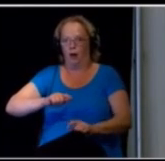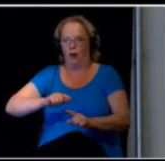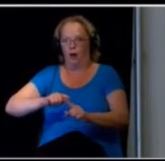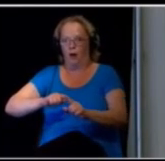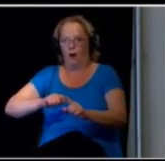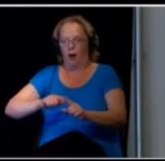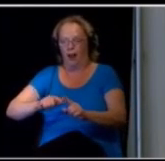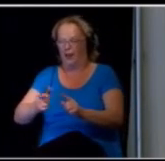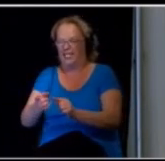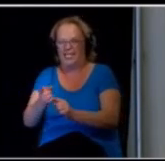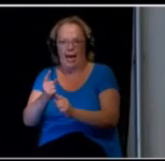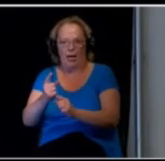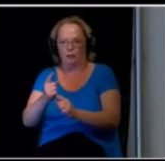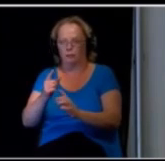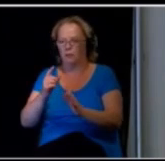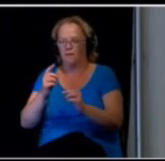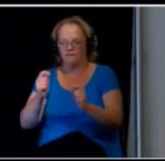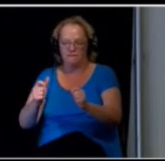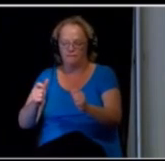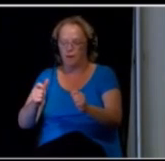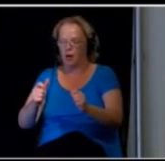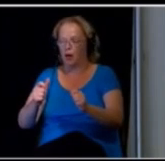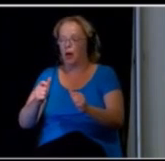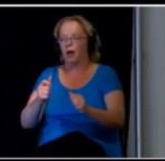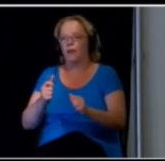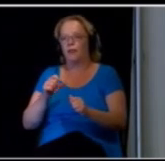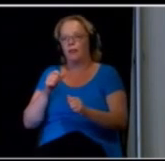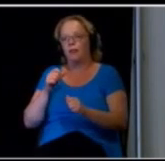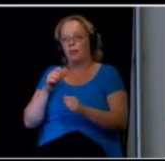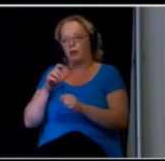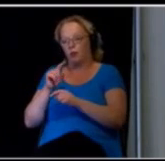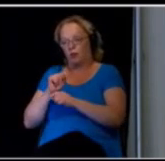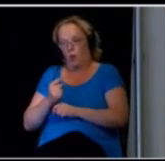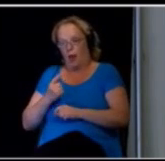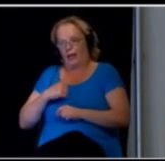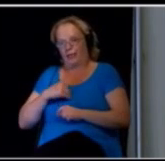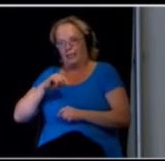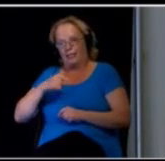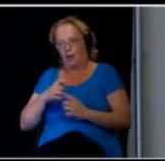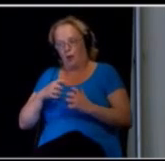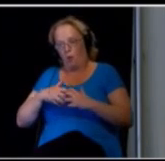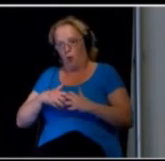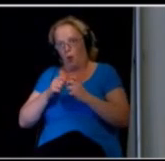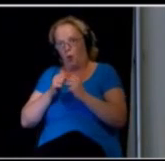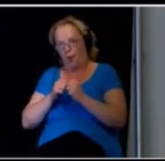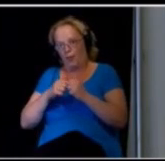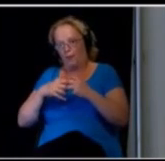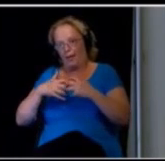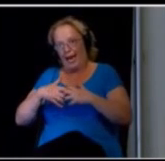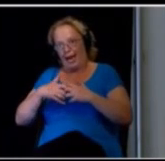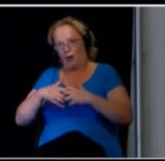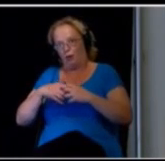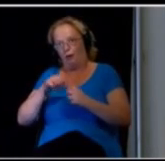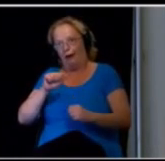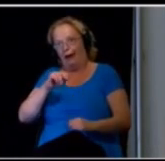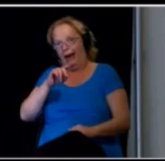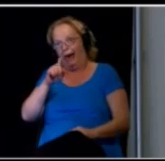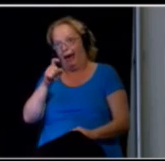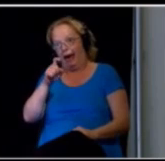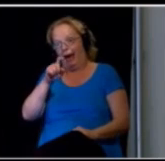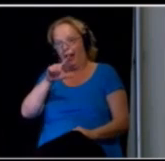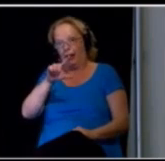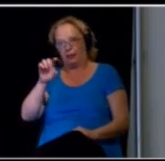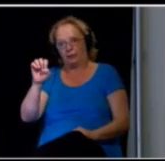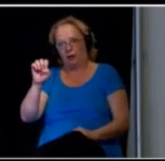level. So whereas a traditional all-wheel drive has a single motor that has a mechanical axle. That's essentially dumb. It doesn't have